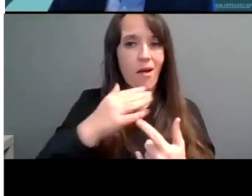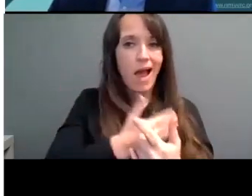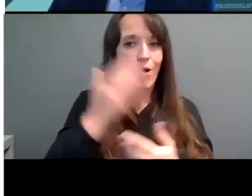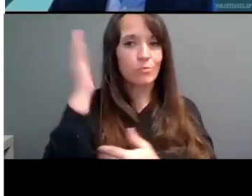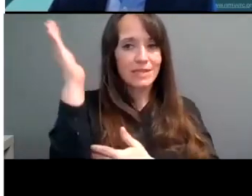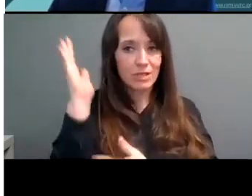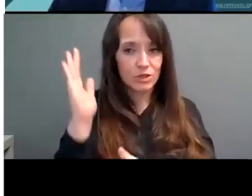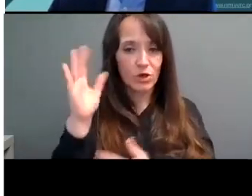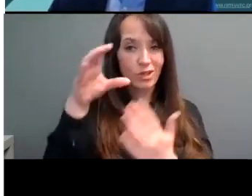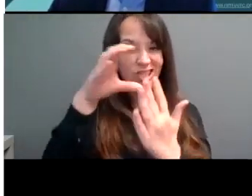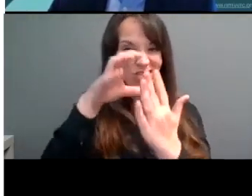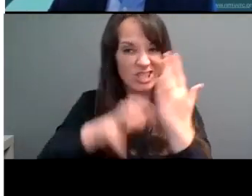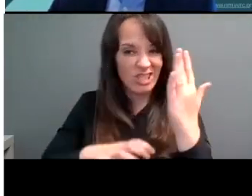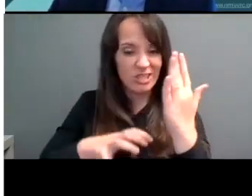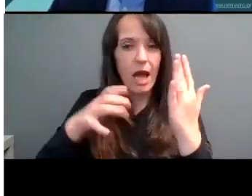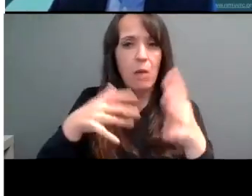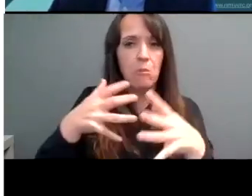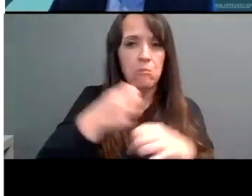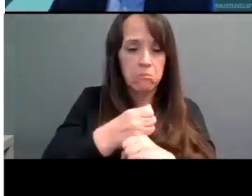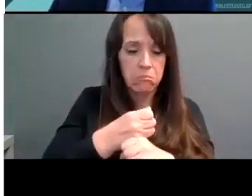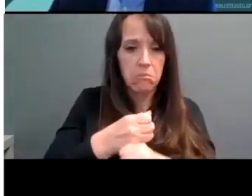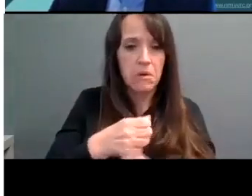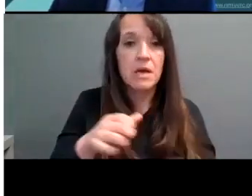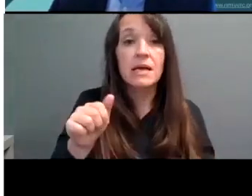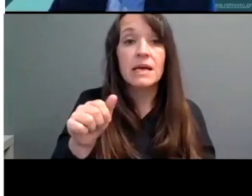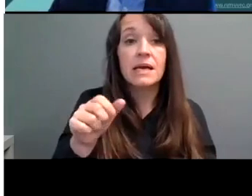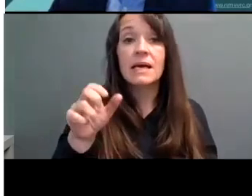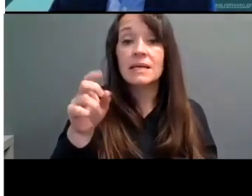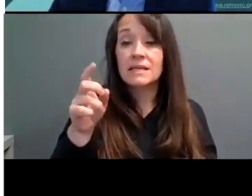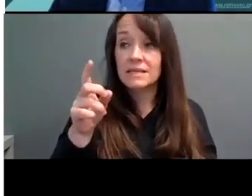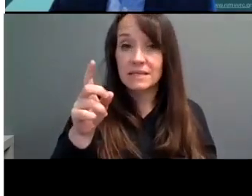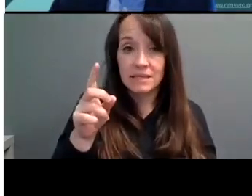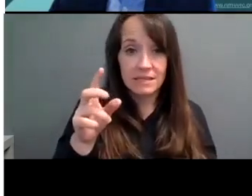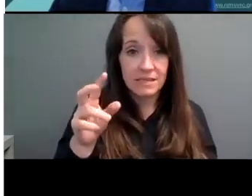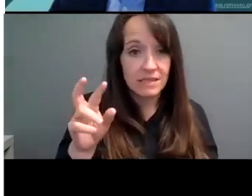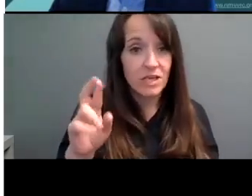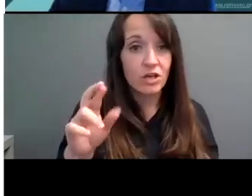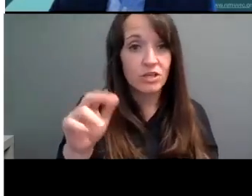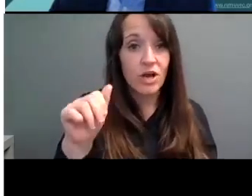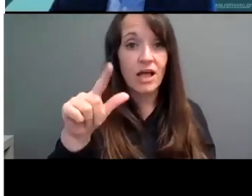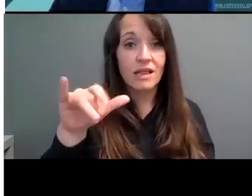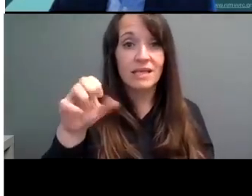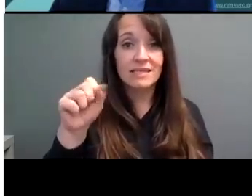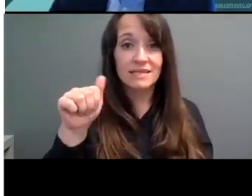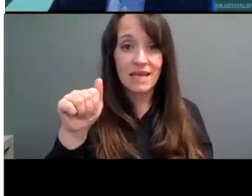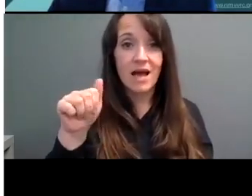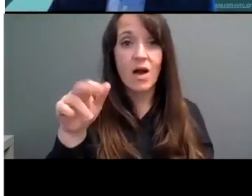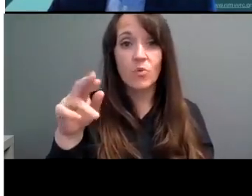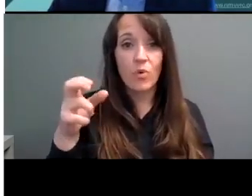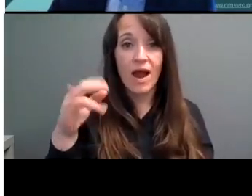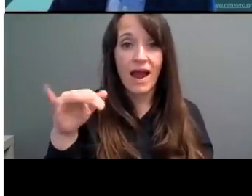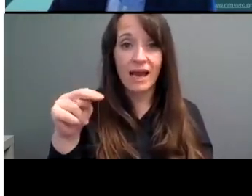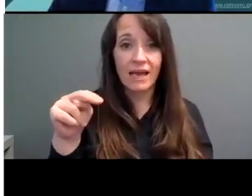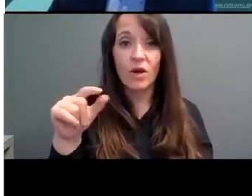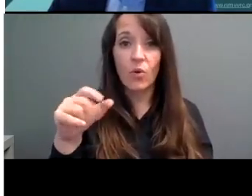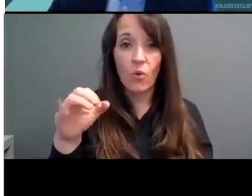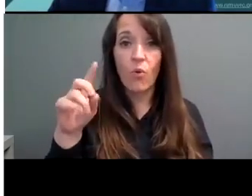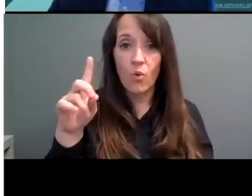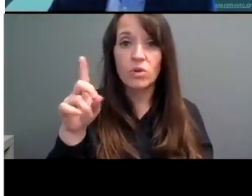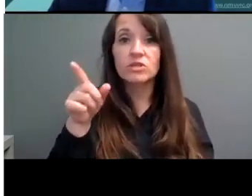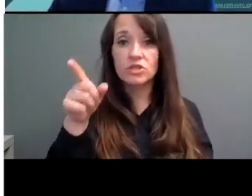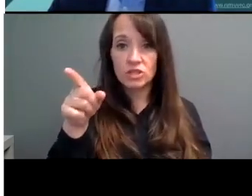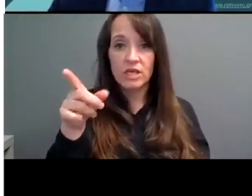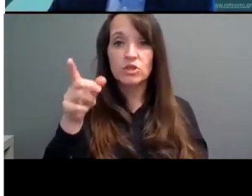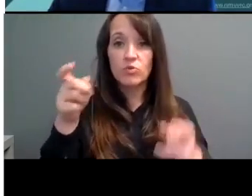Dr. Alyssa Reingold is a licensed clinical psychologist and professor at the National Crime Victims Research and Treatment Center. So, and that is